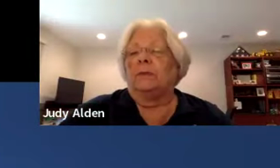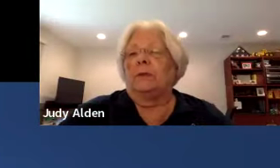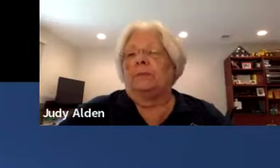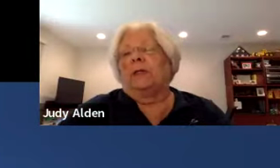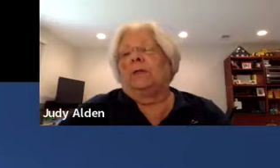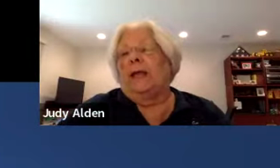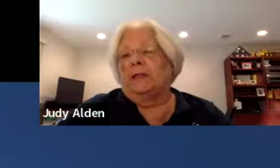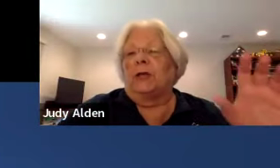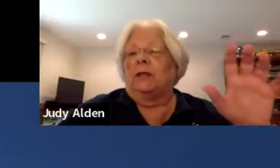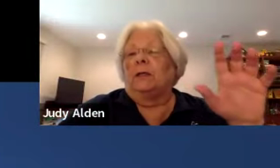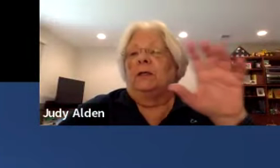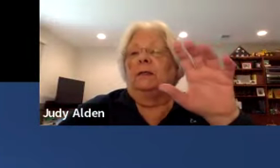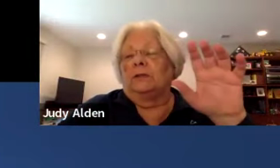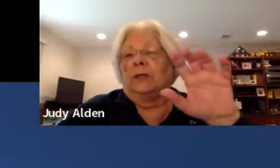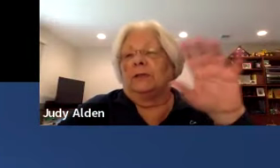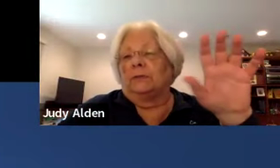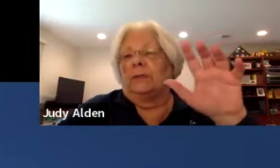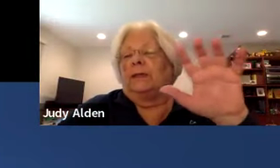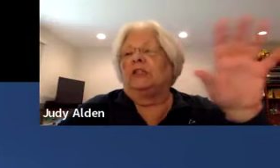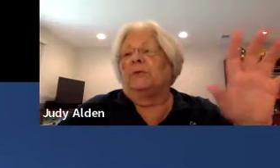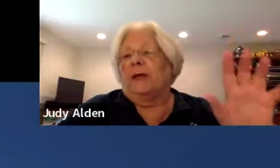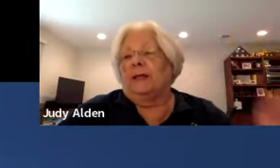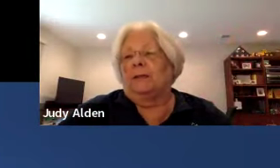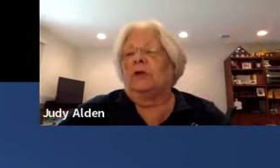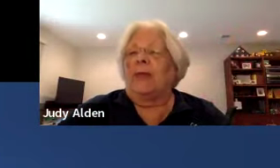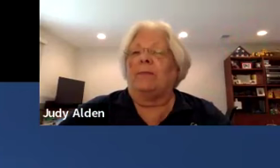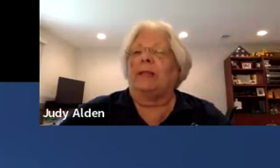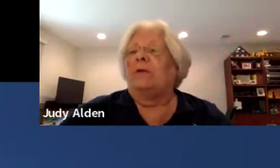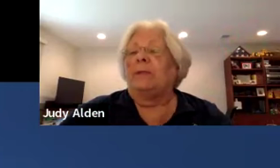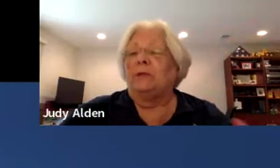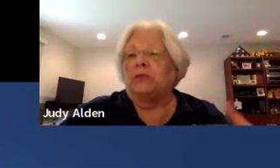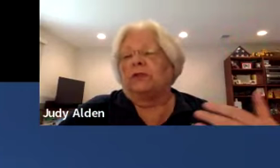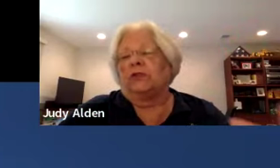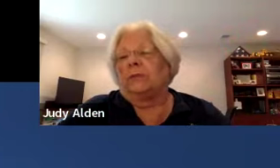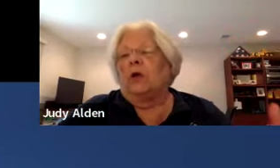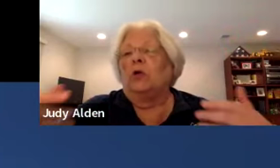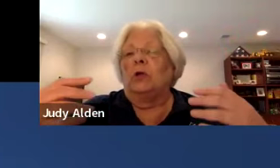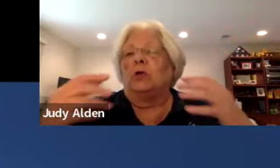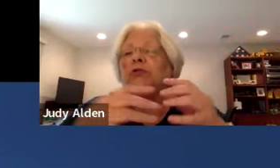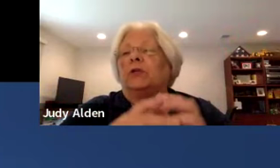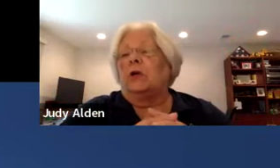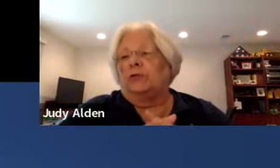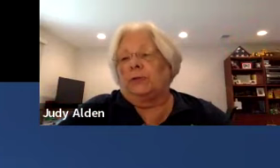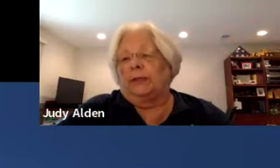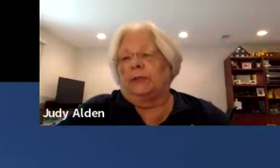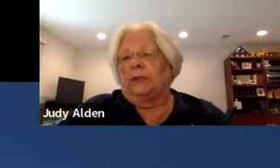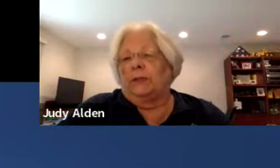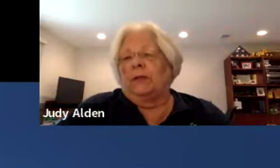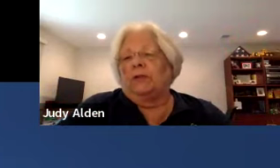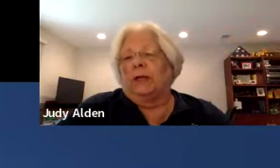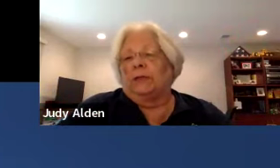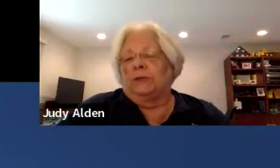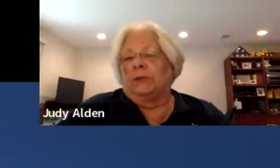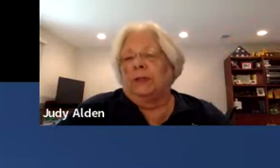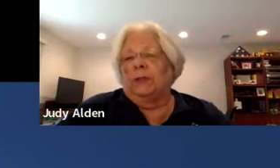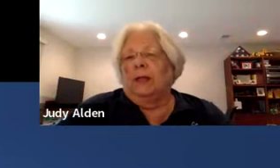hearing community, particularly when ASL says it is provided. So that would be useful just to, who, you know, who's the go-to